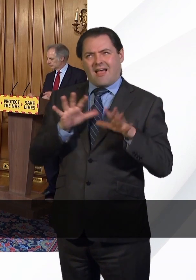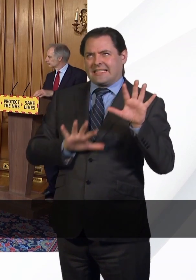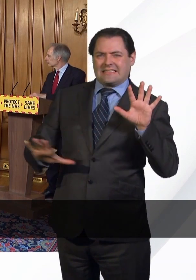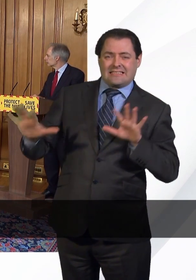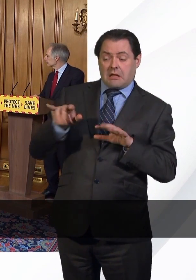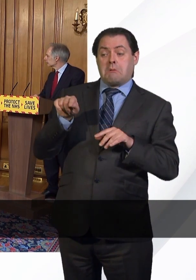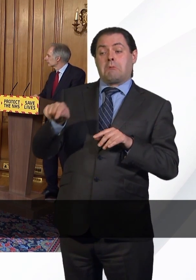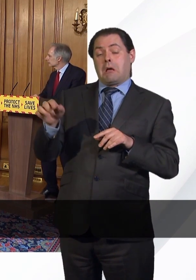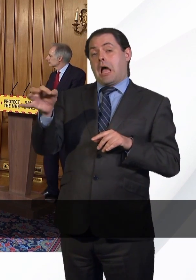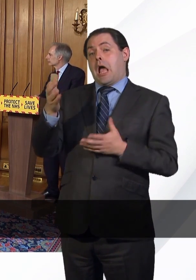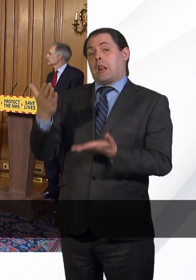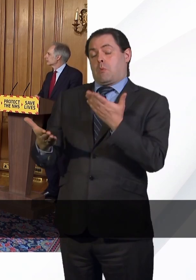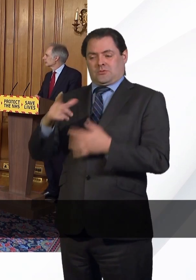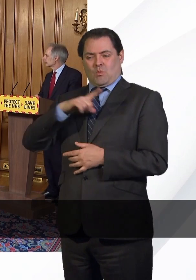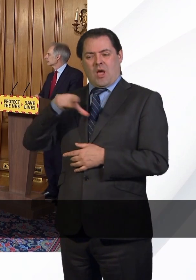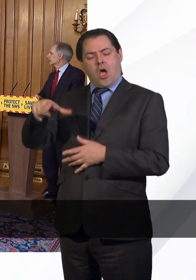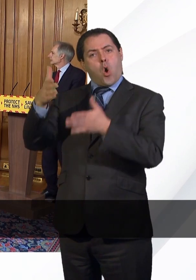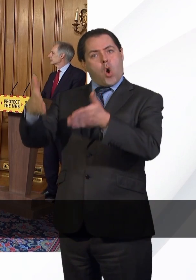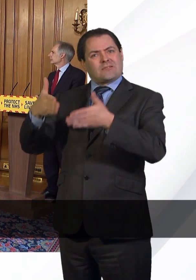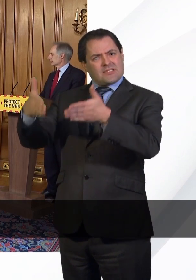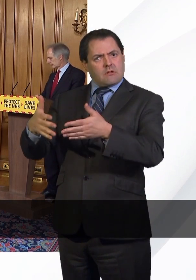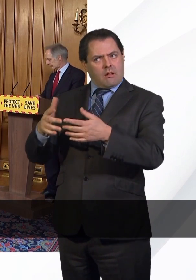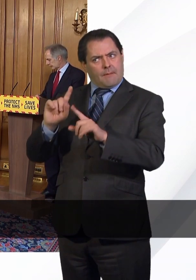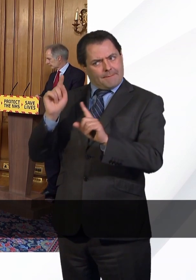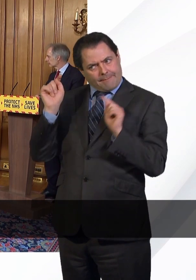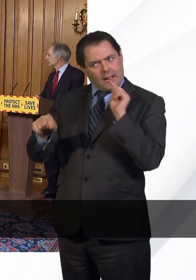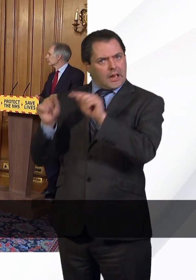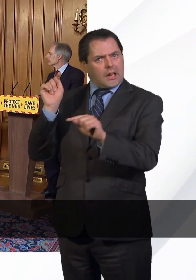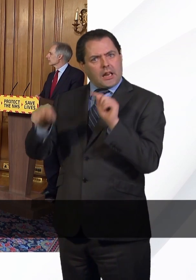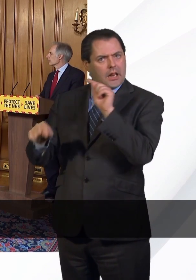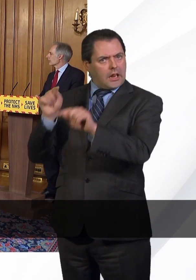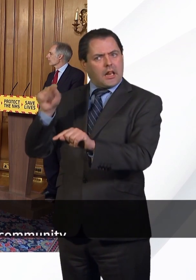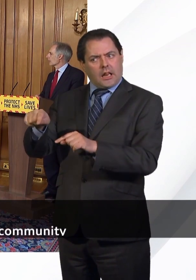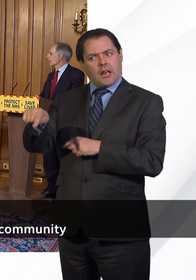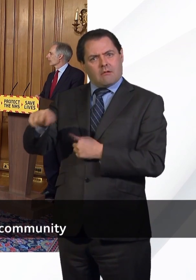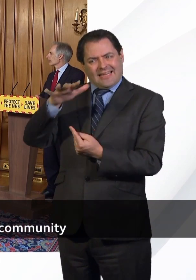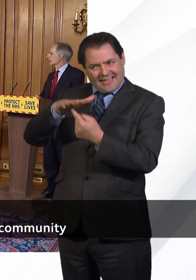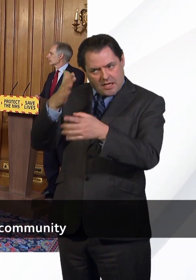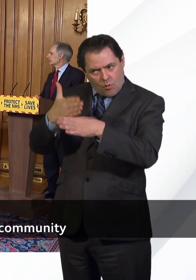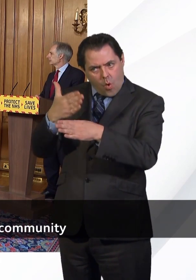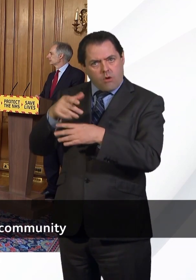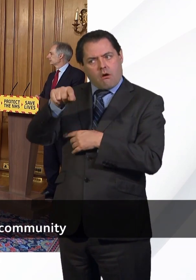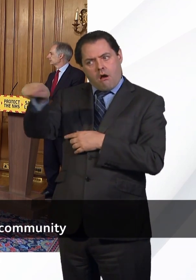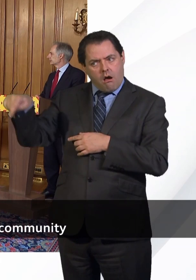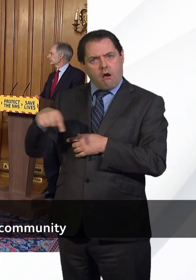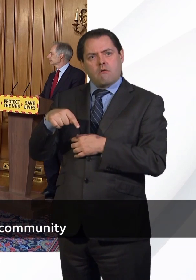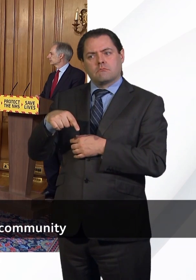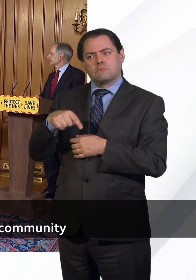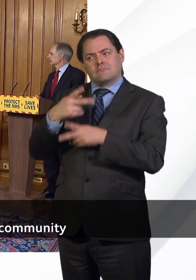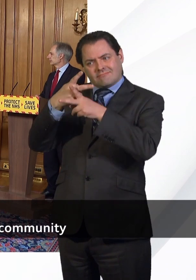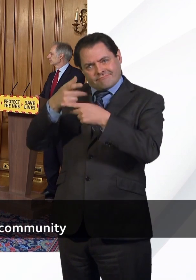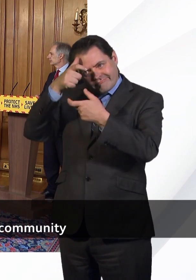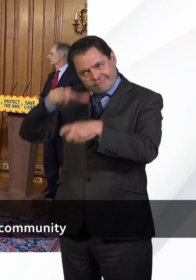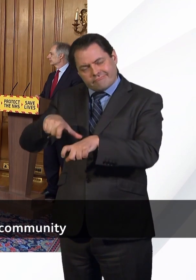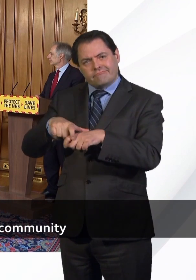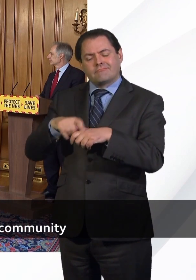Because there's a busy hospital on the island, and there's other key workers, including those who work for the council,